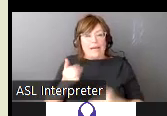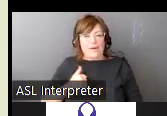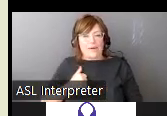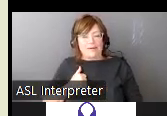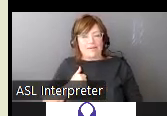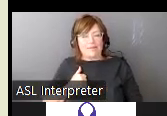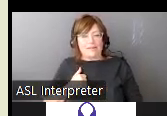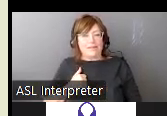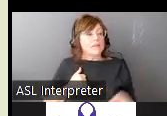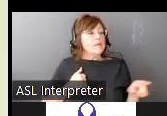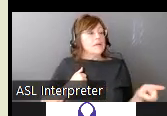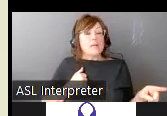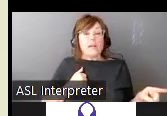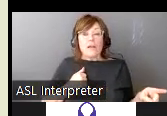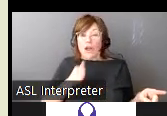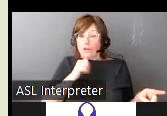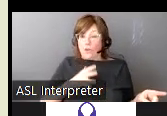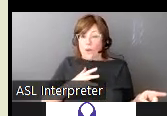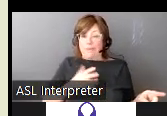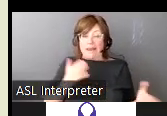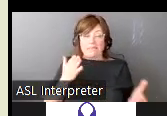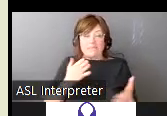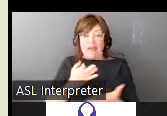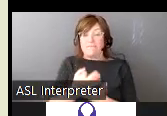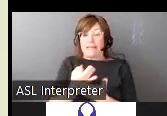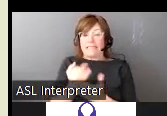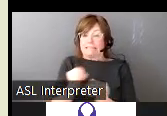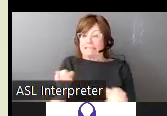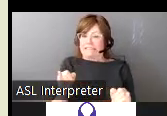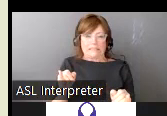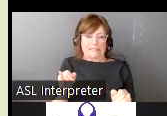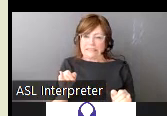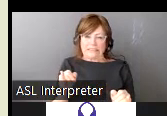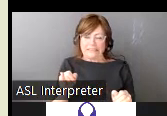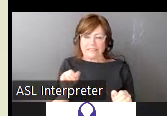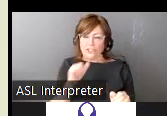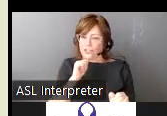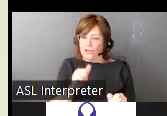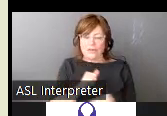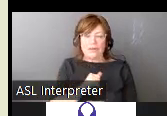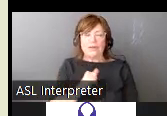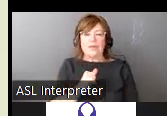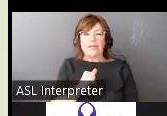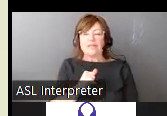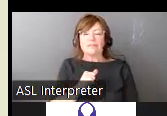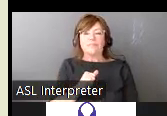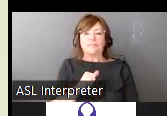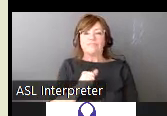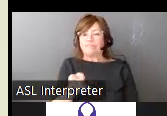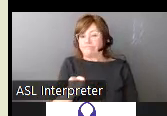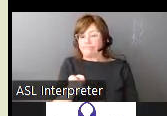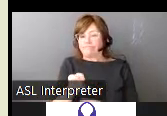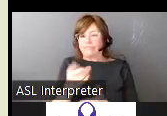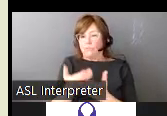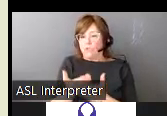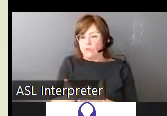contrast, older women are less likely to be financially independent. As demonstrated by the social demographic data,